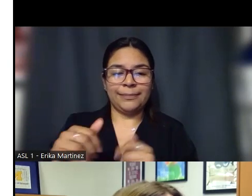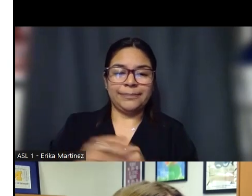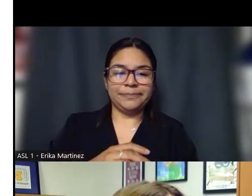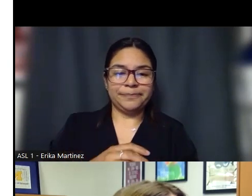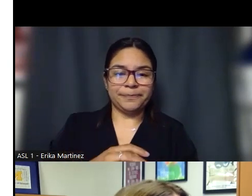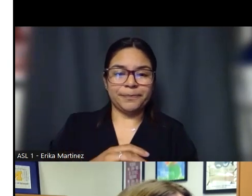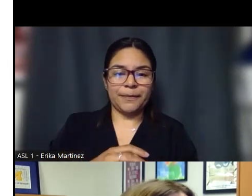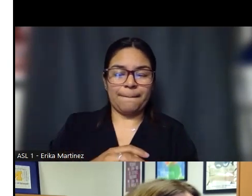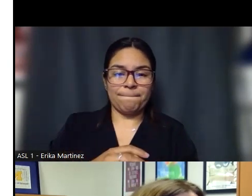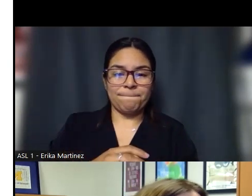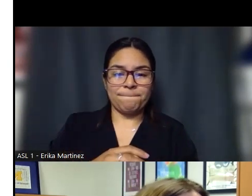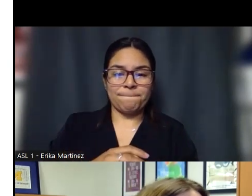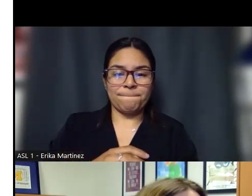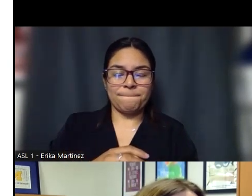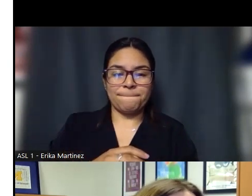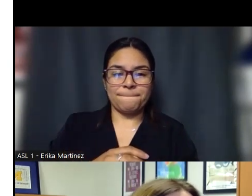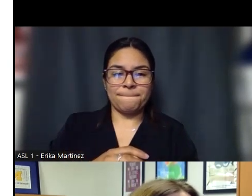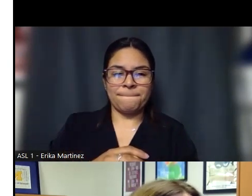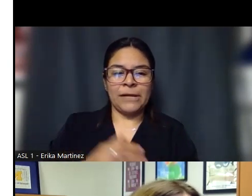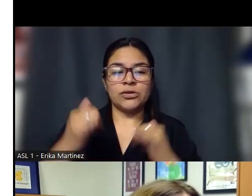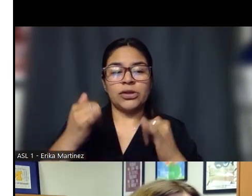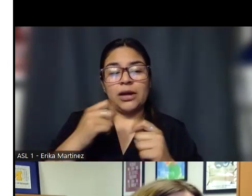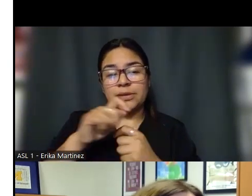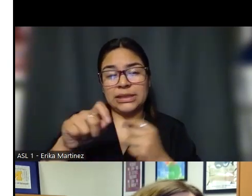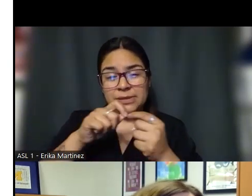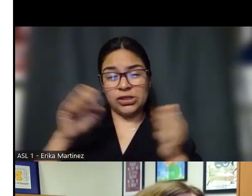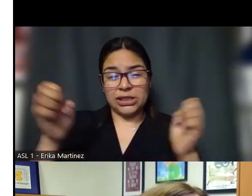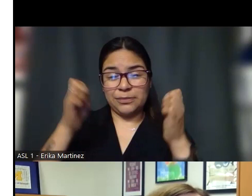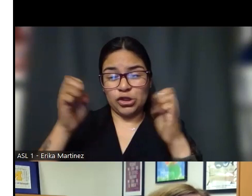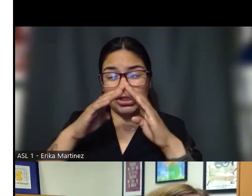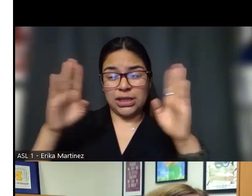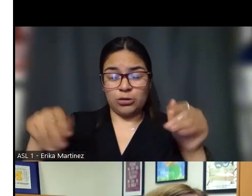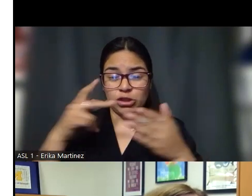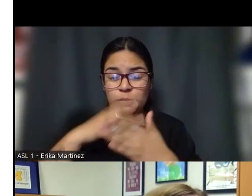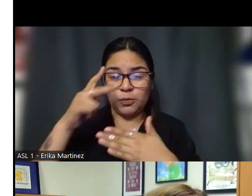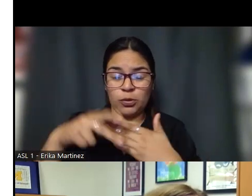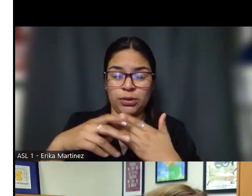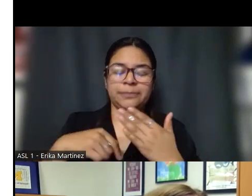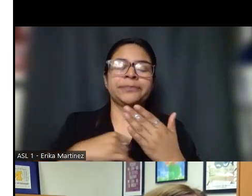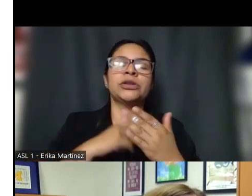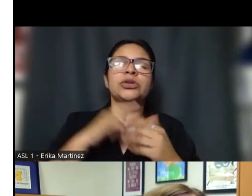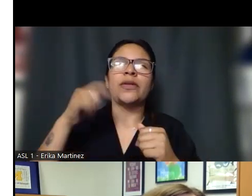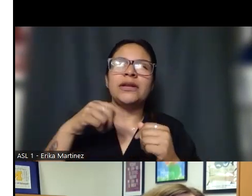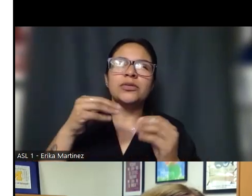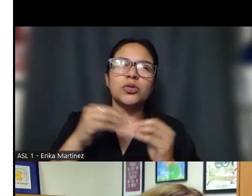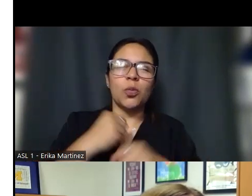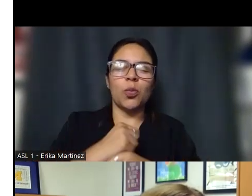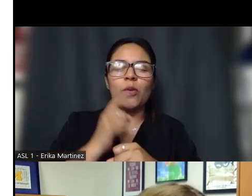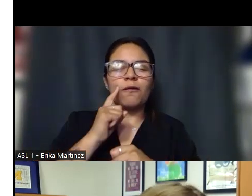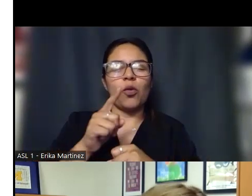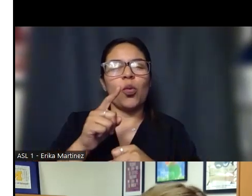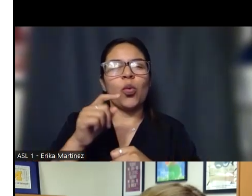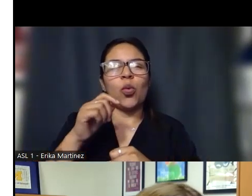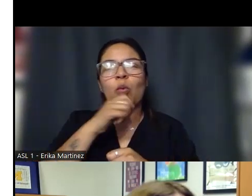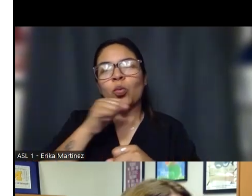The Specialized Emergency Housing Program. This program was really created with the needs of elderly